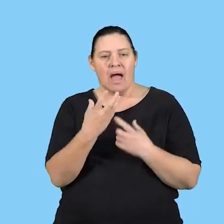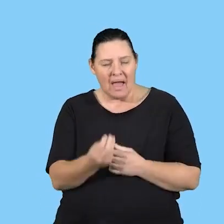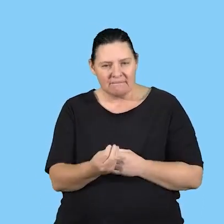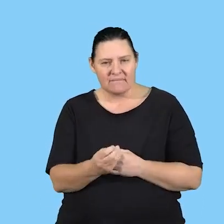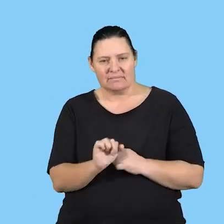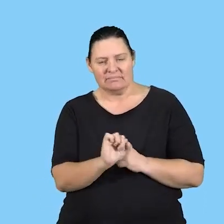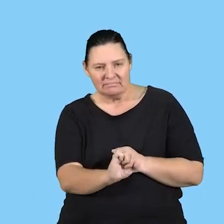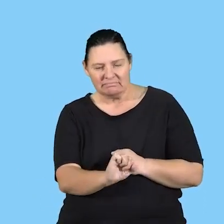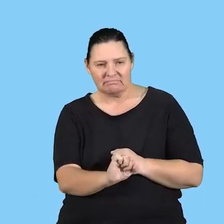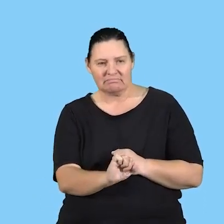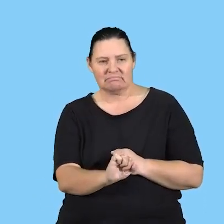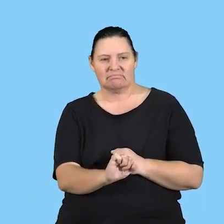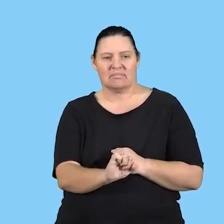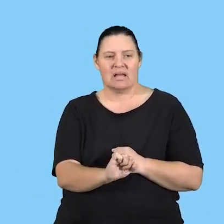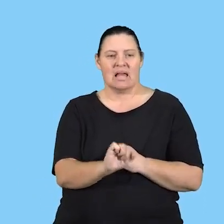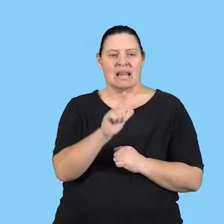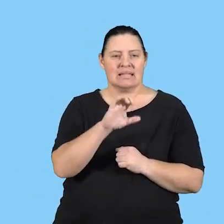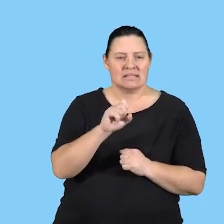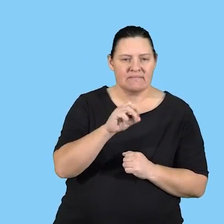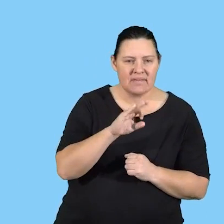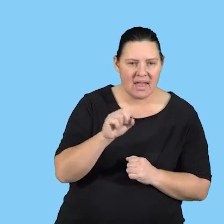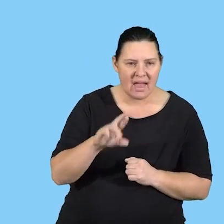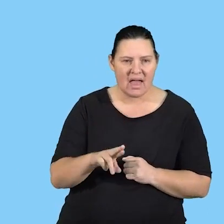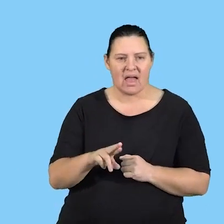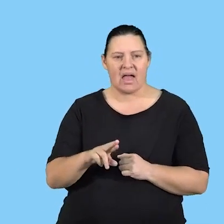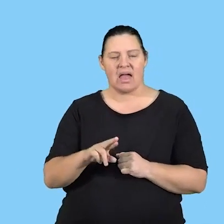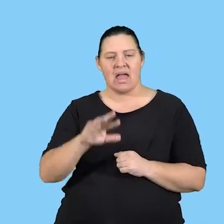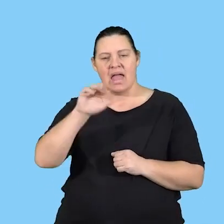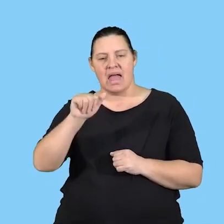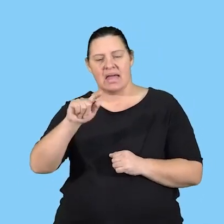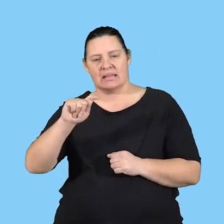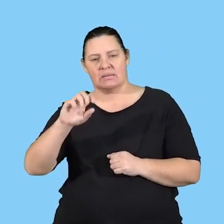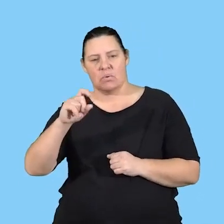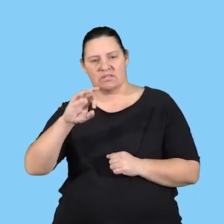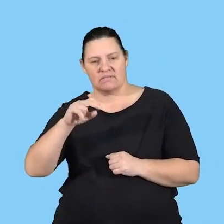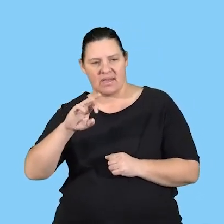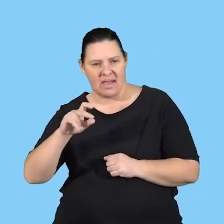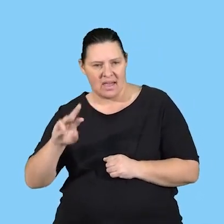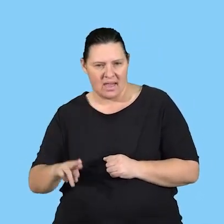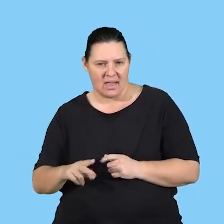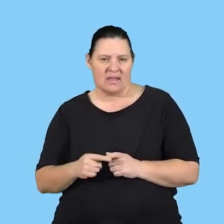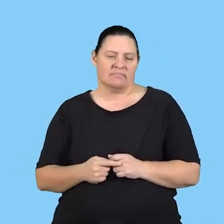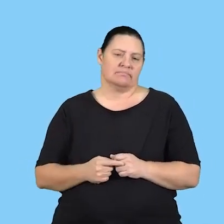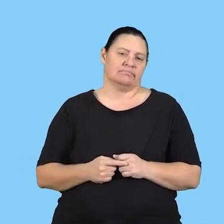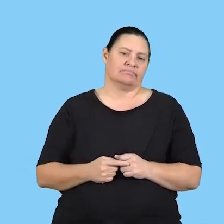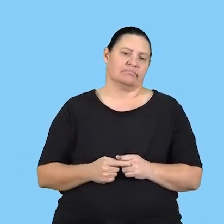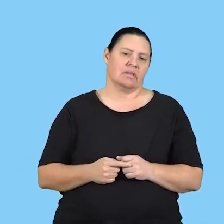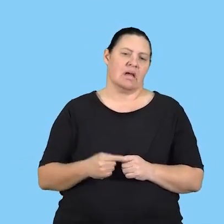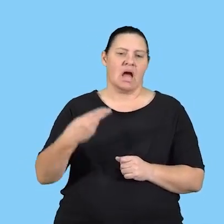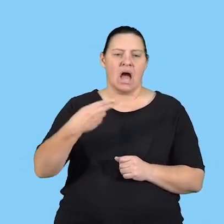its lithosphere, atmosphere, etc., hydrosphere,